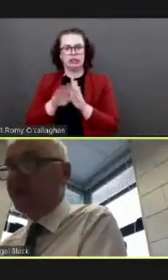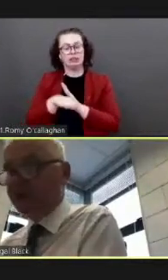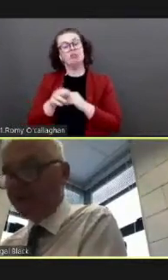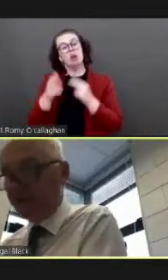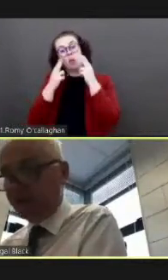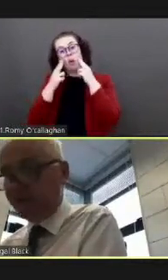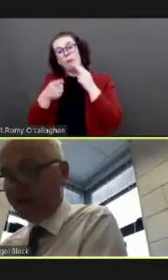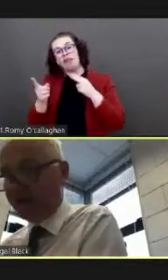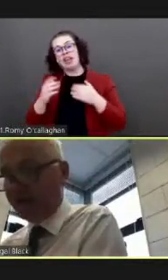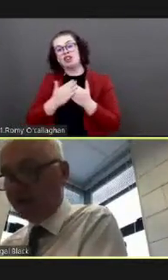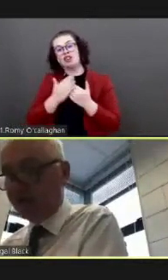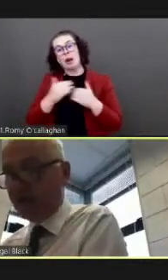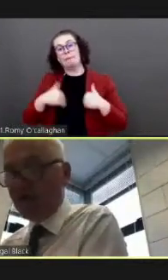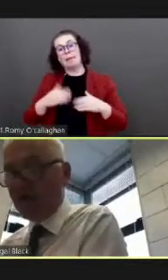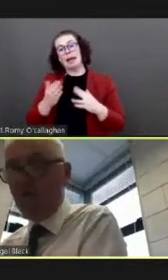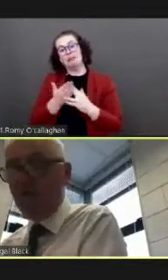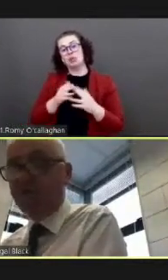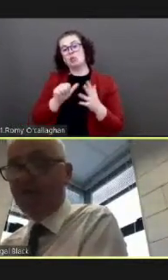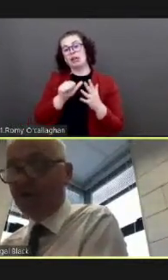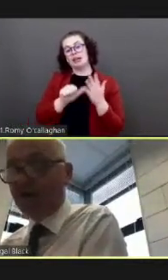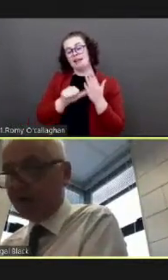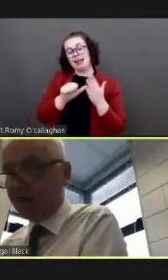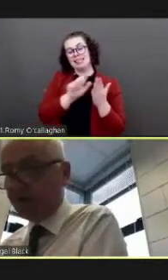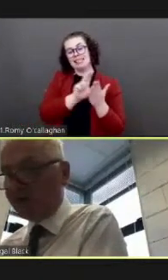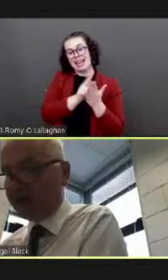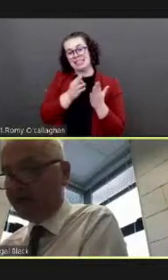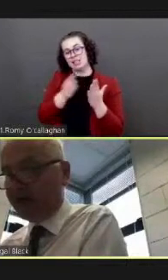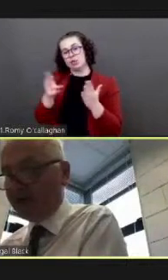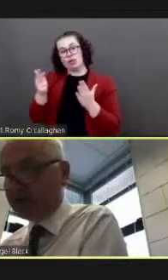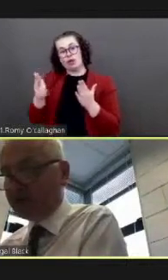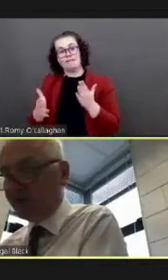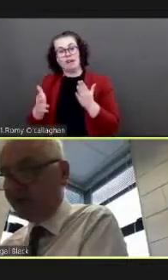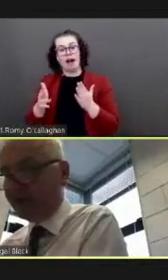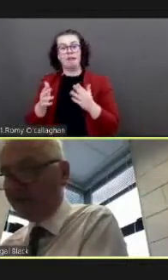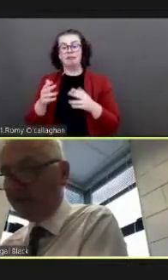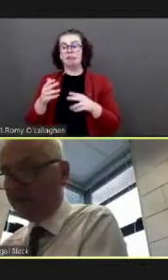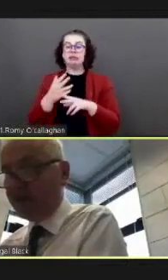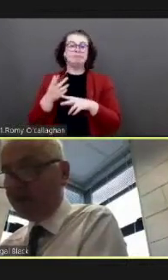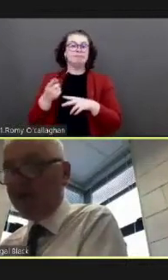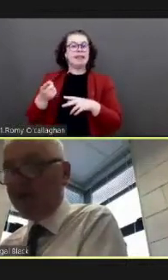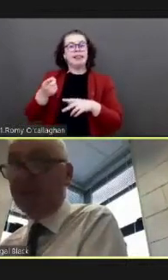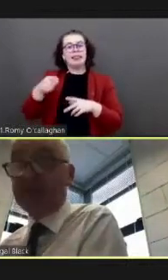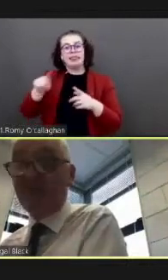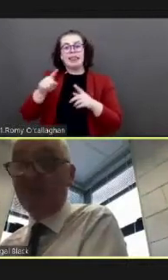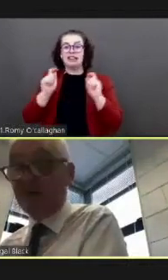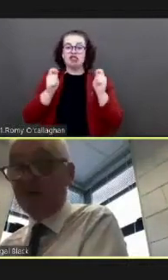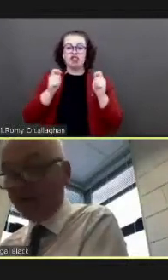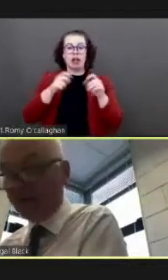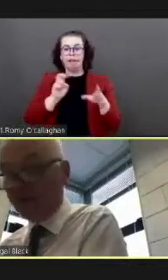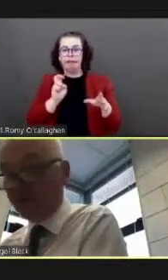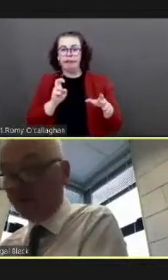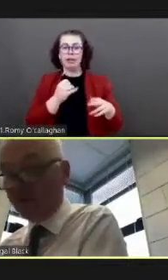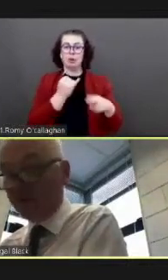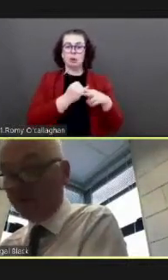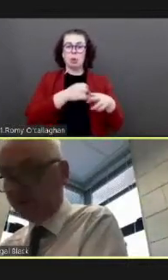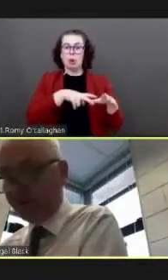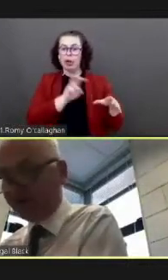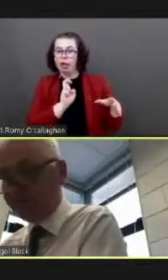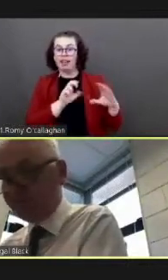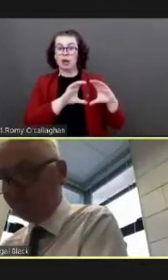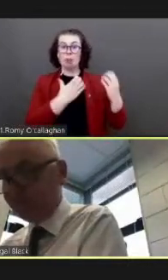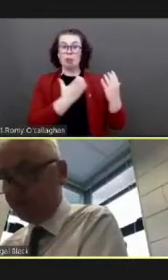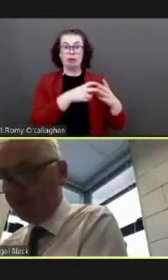of about 18 to 35 who have fallen out of education, training, and essentially are falling out of society into